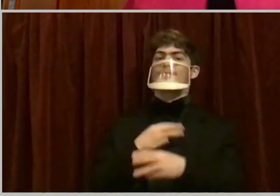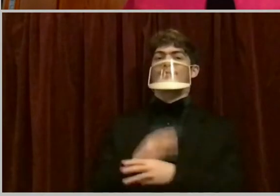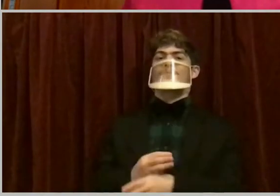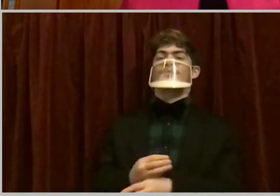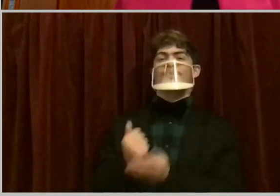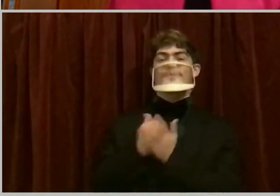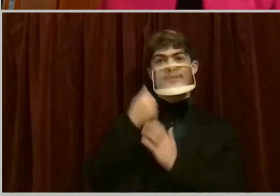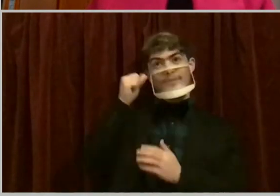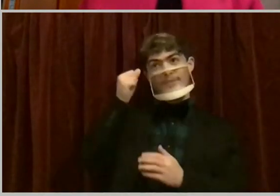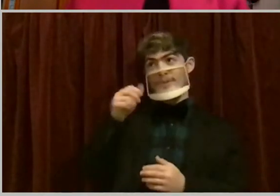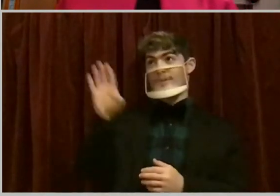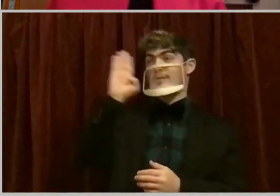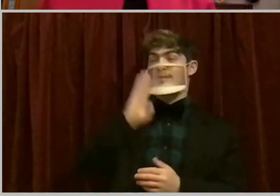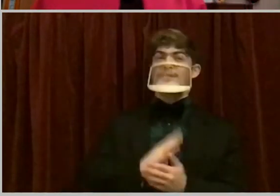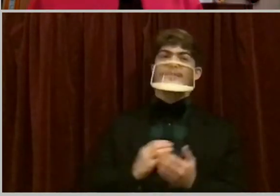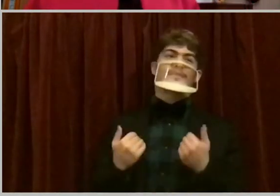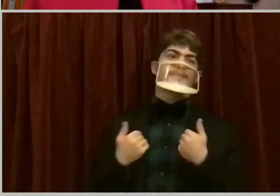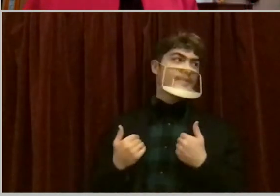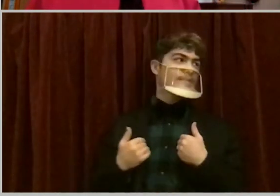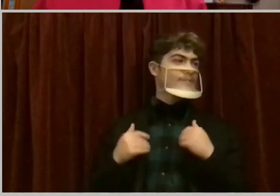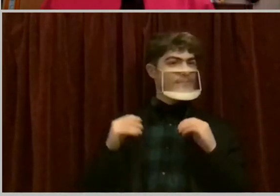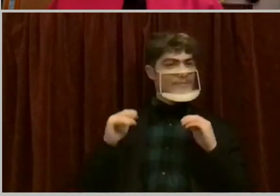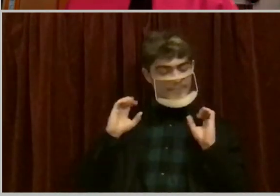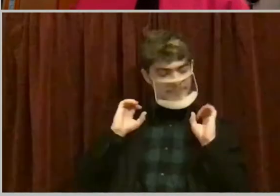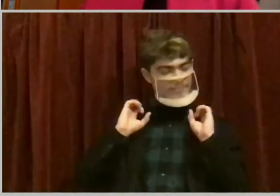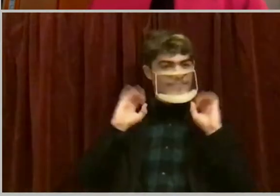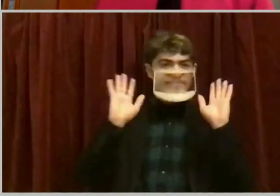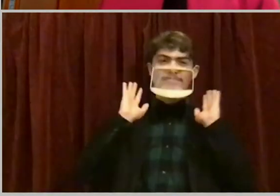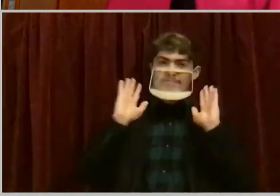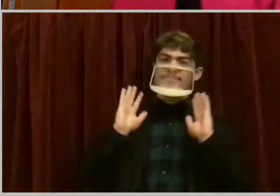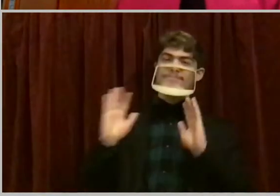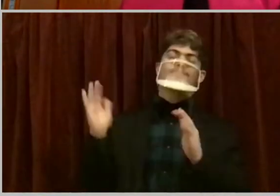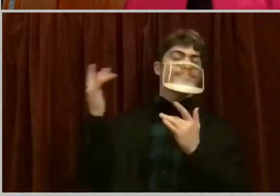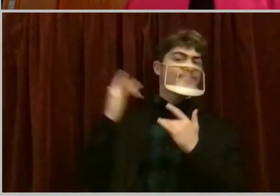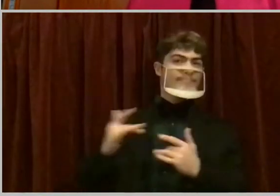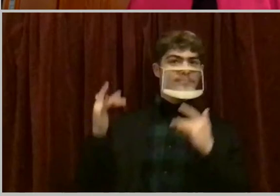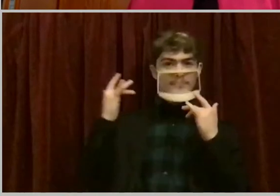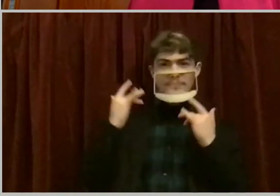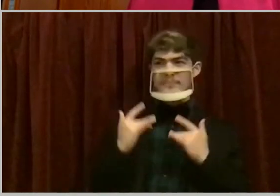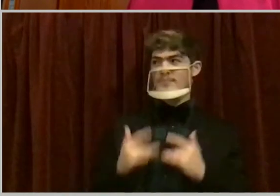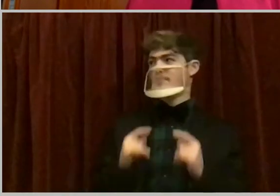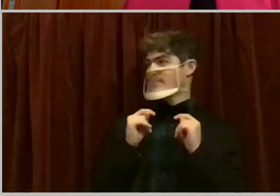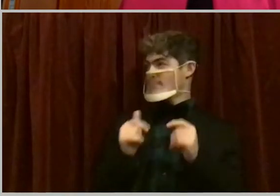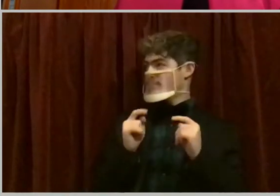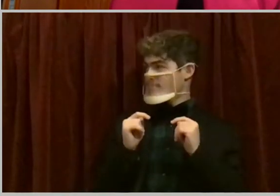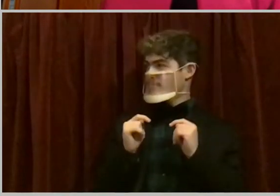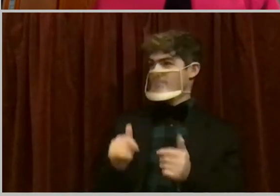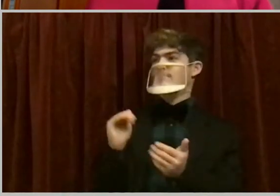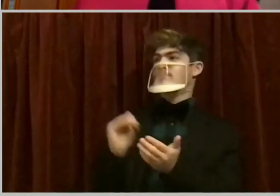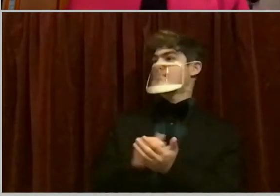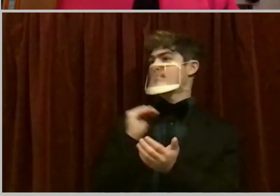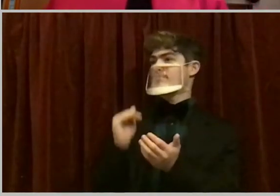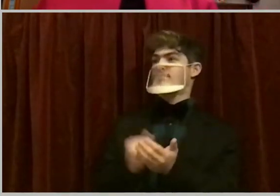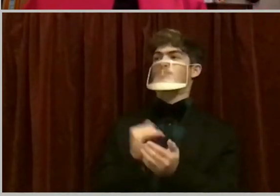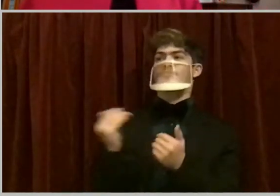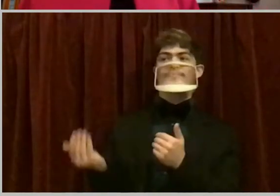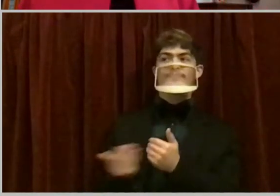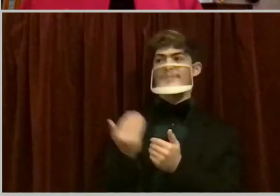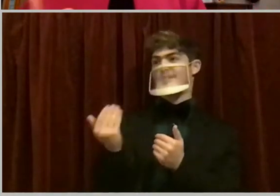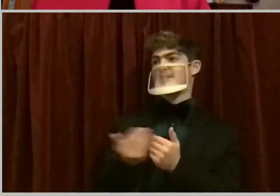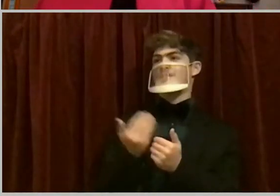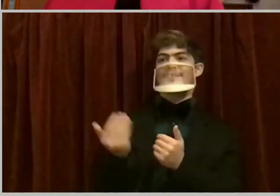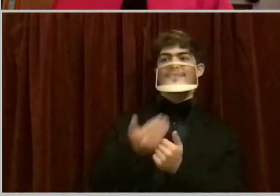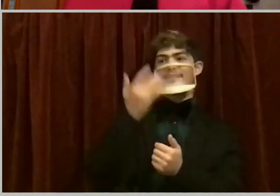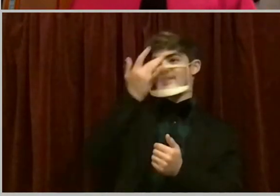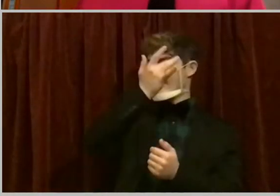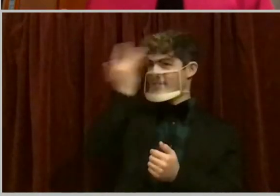reminding us the compassion. We have a compassionate, compassionate God who is quick to forgive and easy to forget